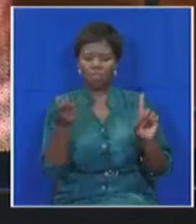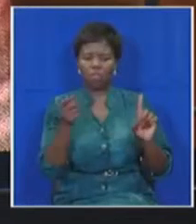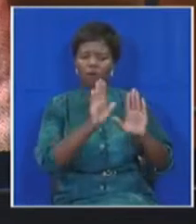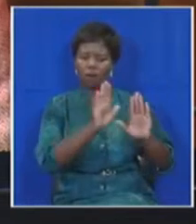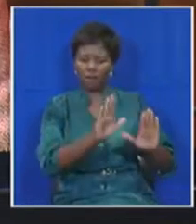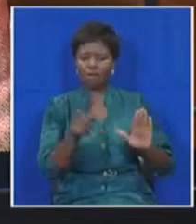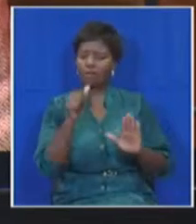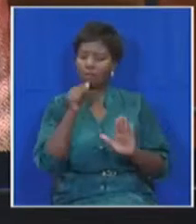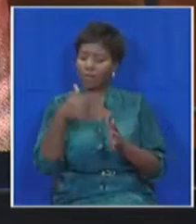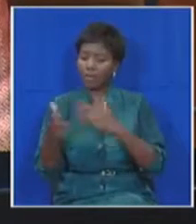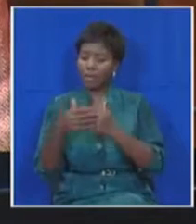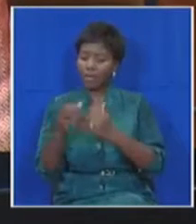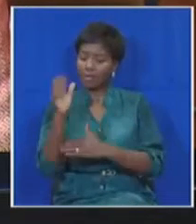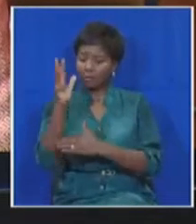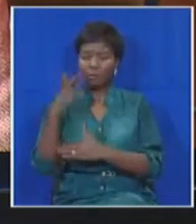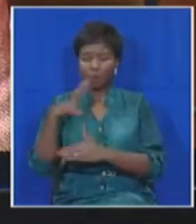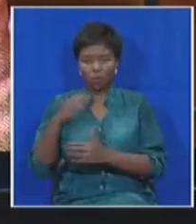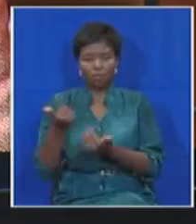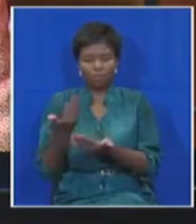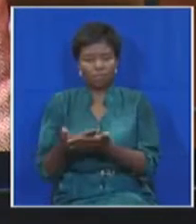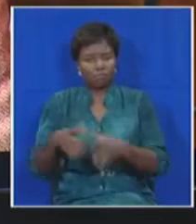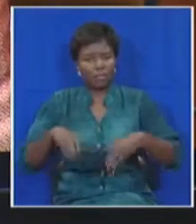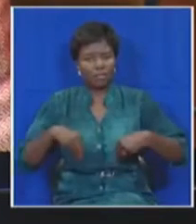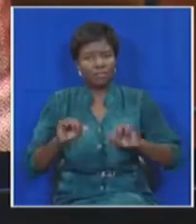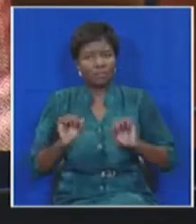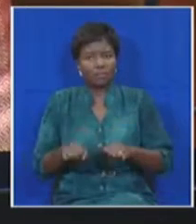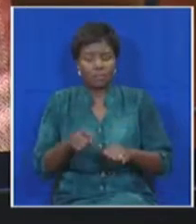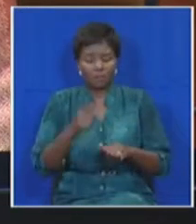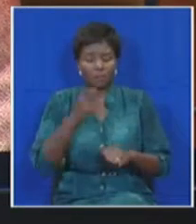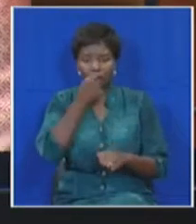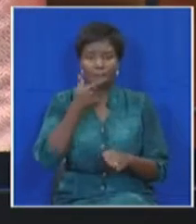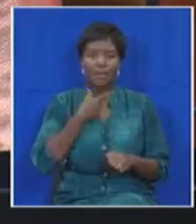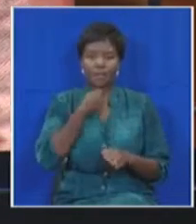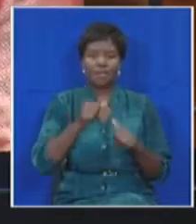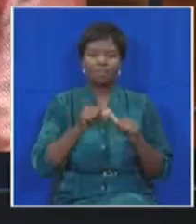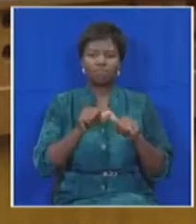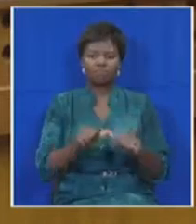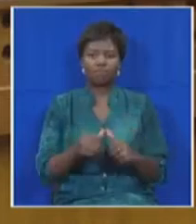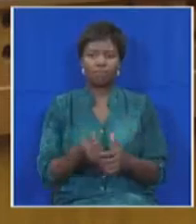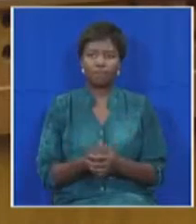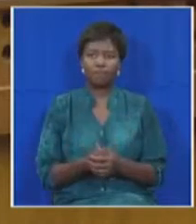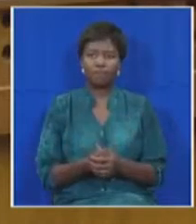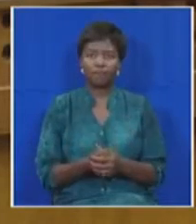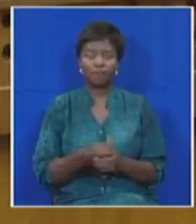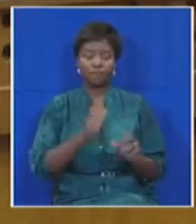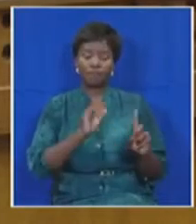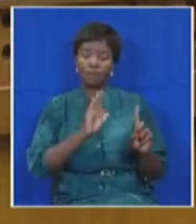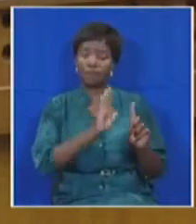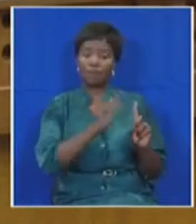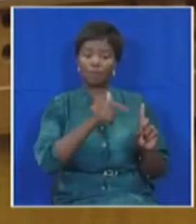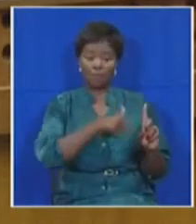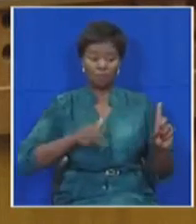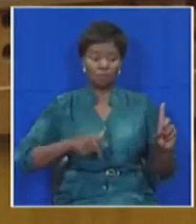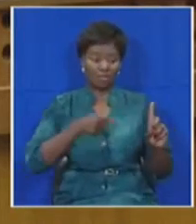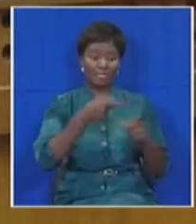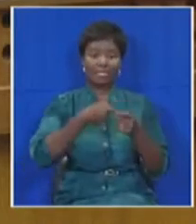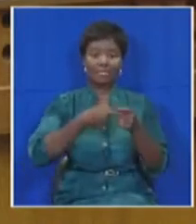raise whatever points he wants to raise. Honorable Maimane, proceed. This is the president who is selling our country to